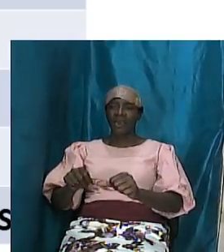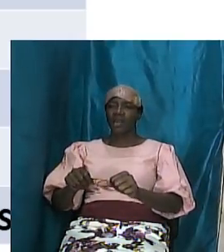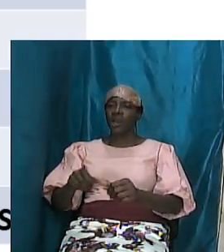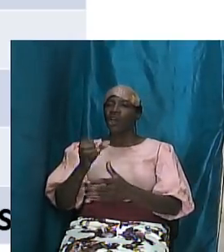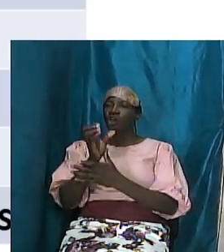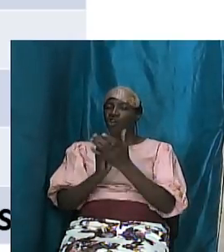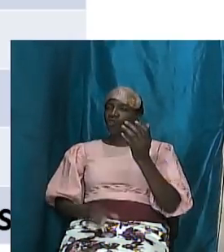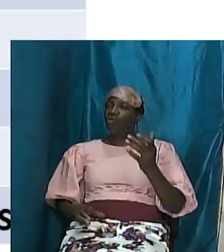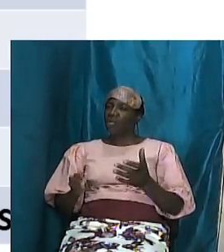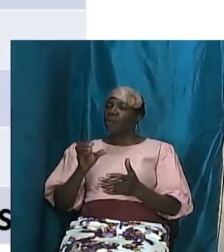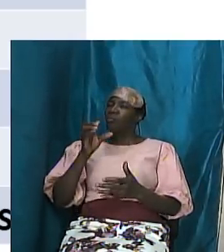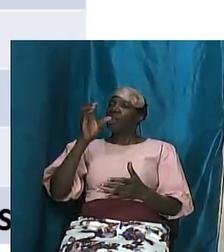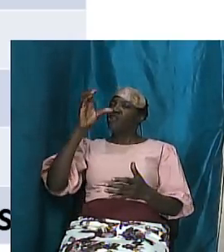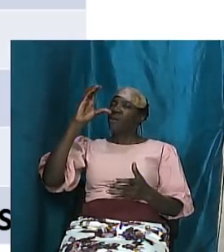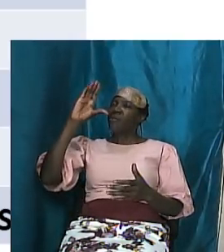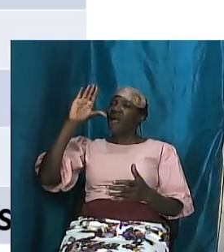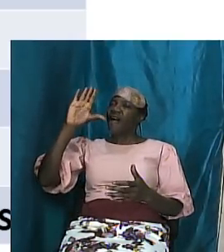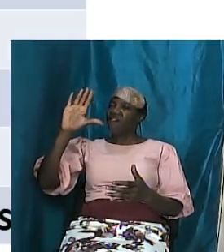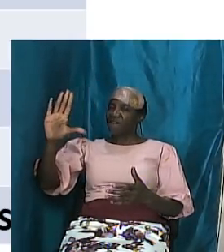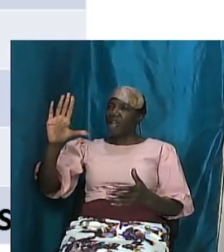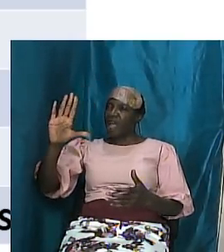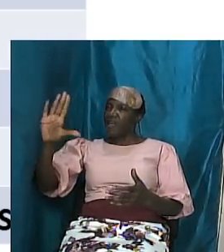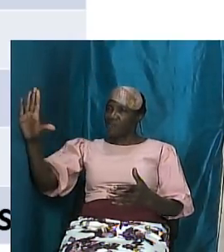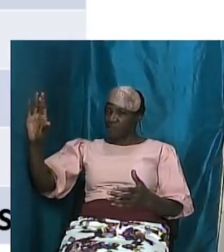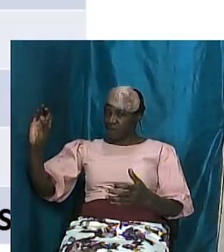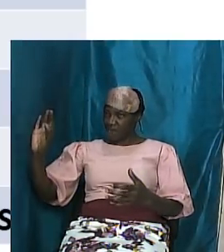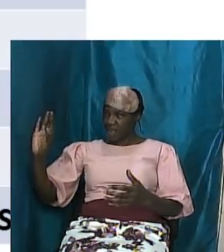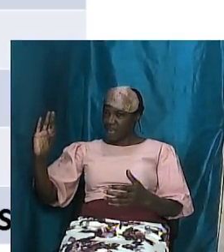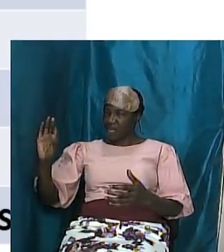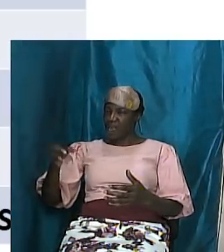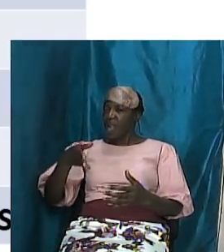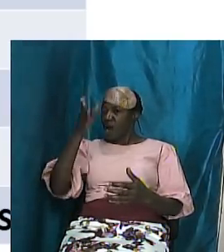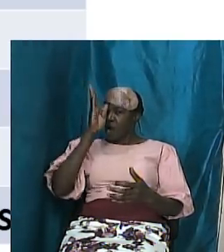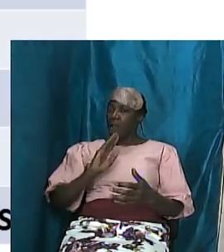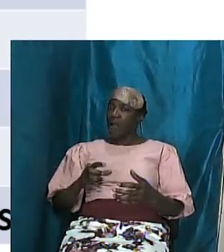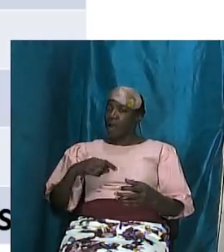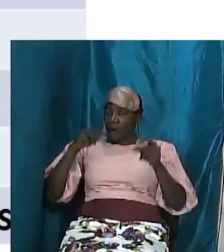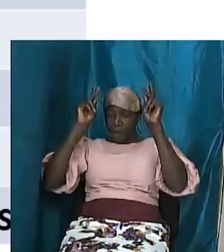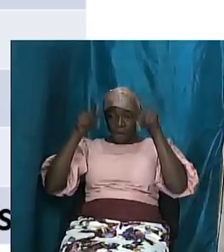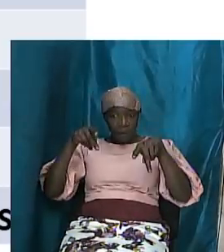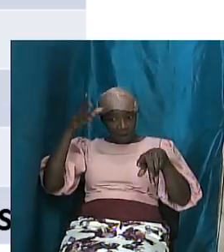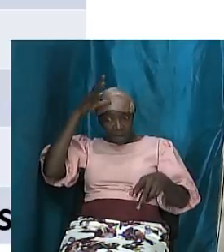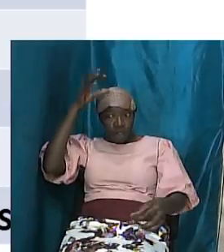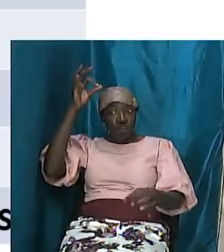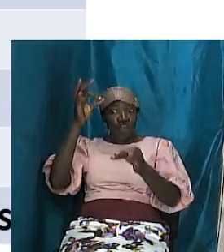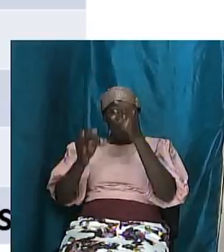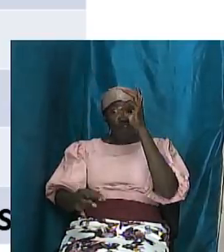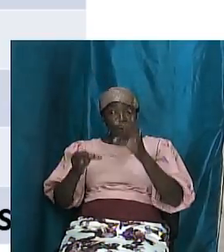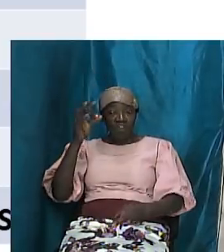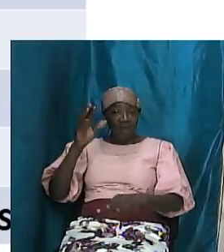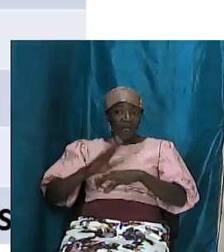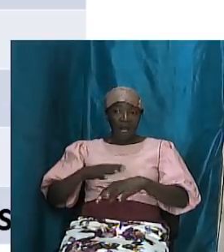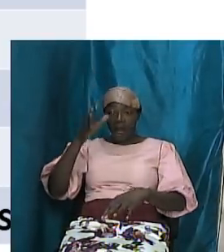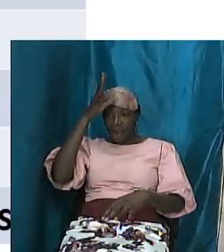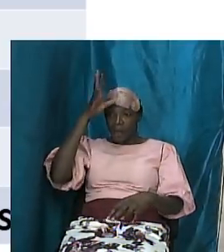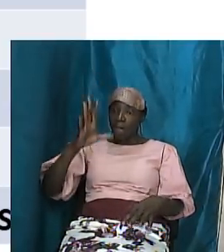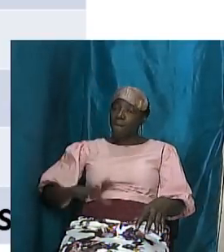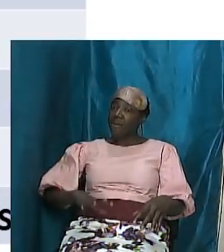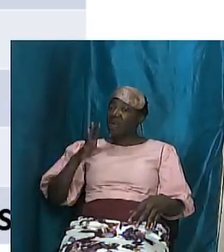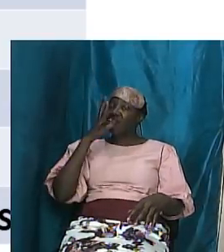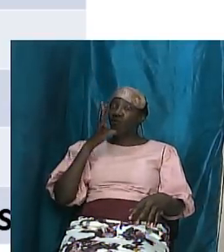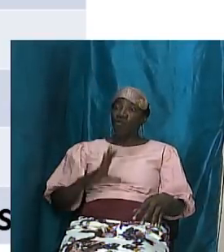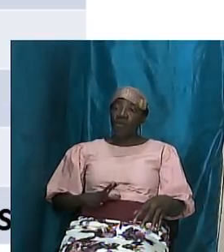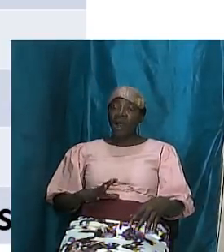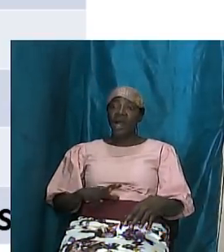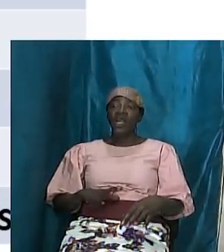chapters 5 to 9, we see where God pronounced judgment upon humankind, and not just on humankind,